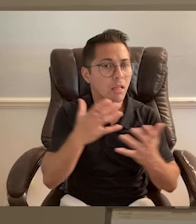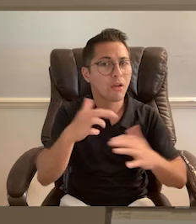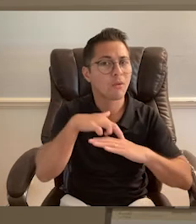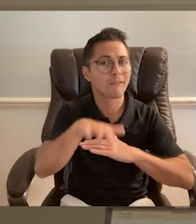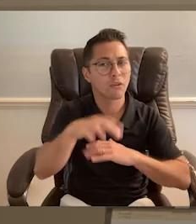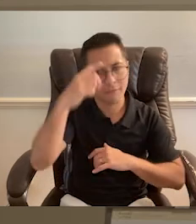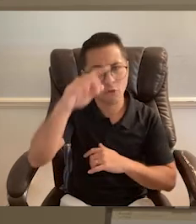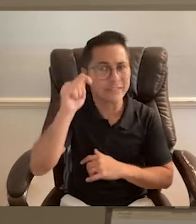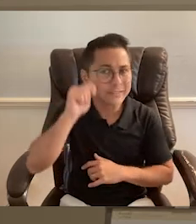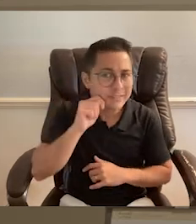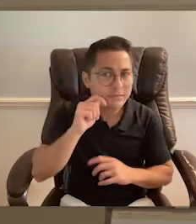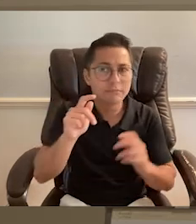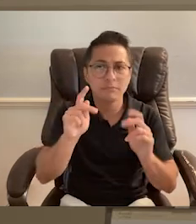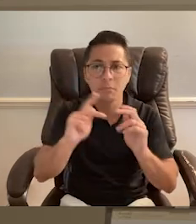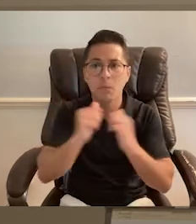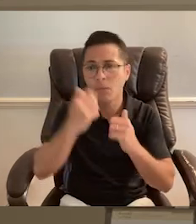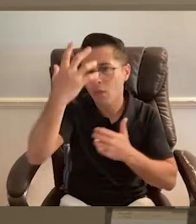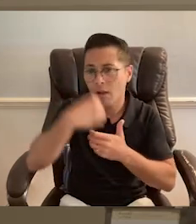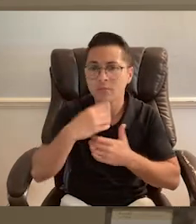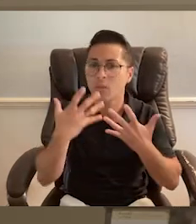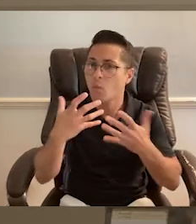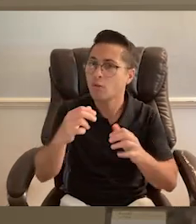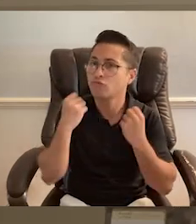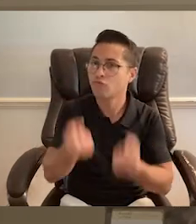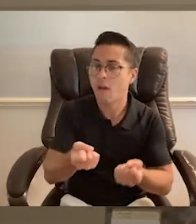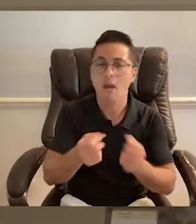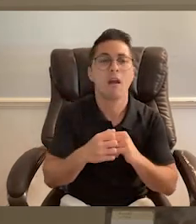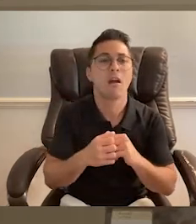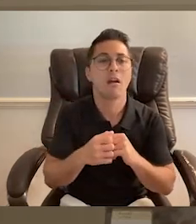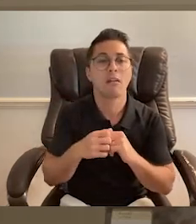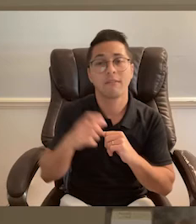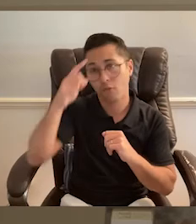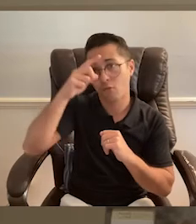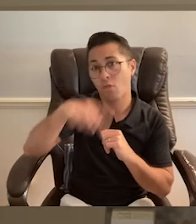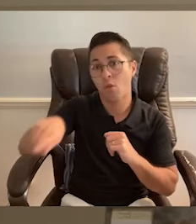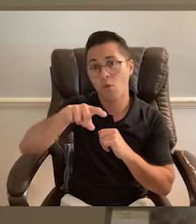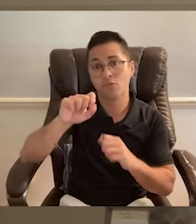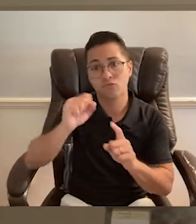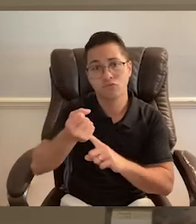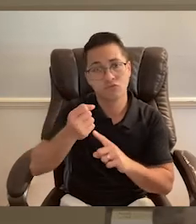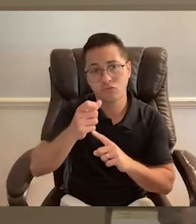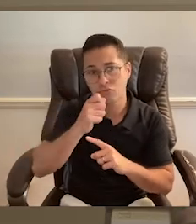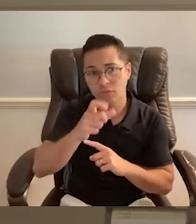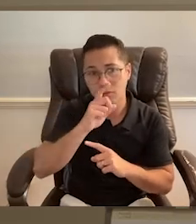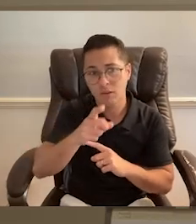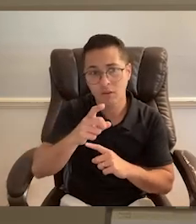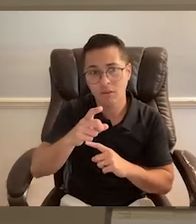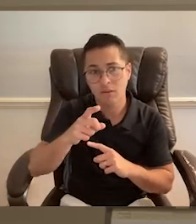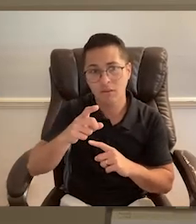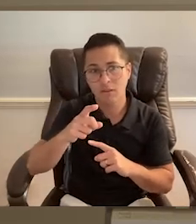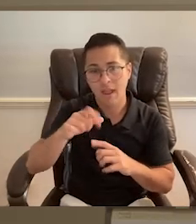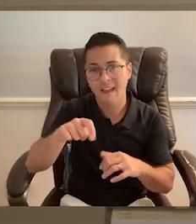in recreational activities. So there's a number of things that Dr. Al-Qasimi mentioned, the hands-free wheelchair. We've also worked